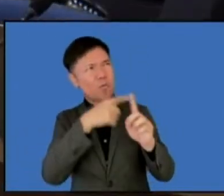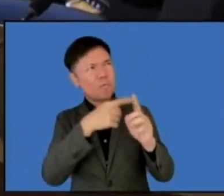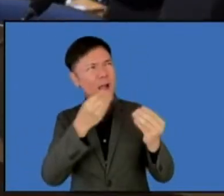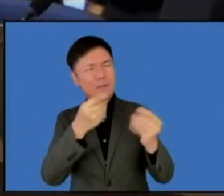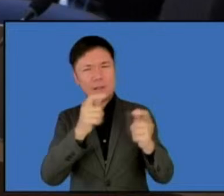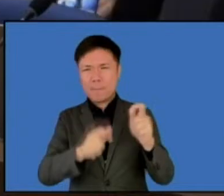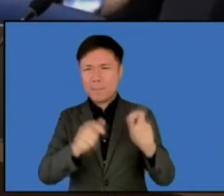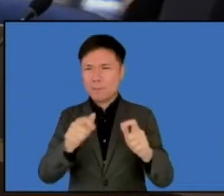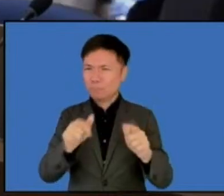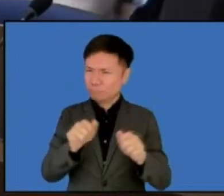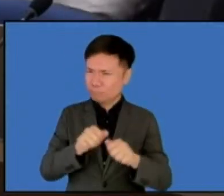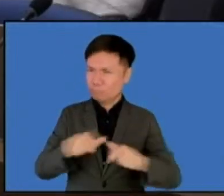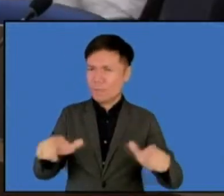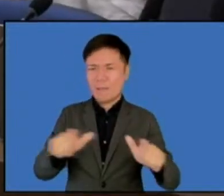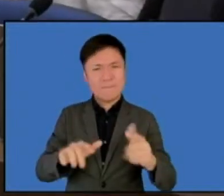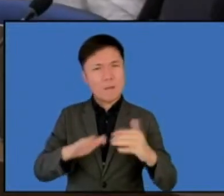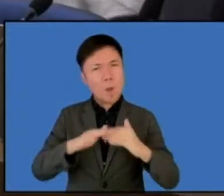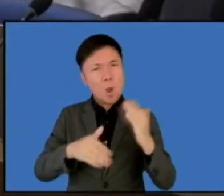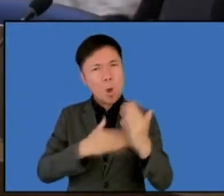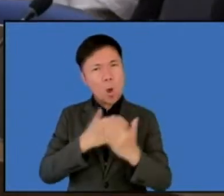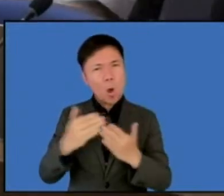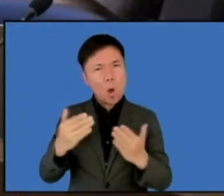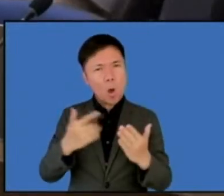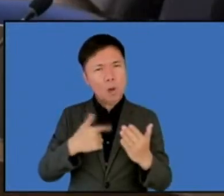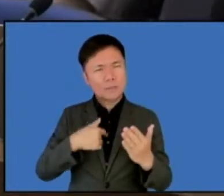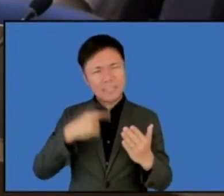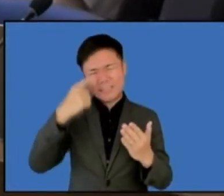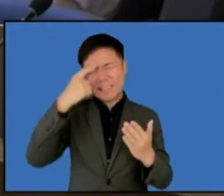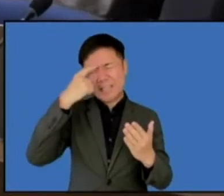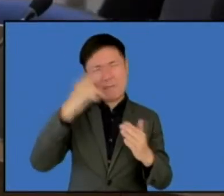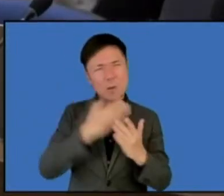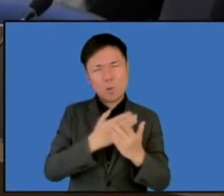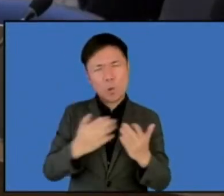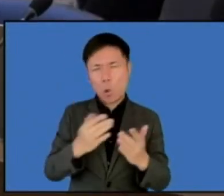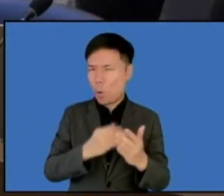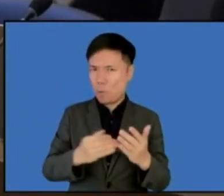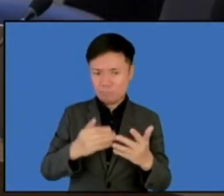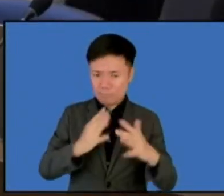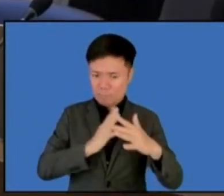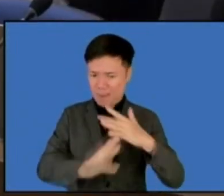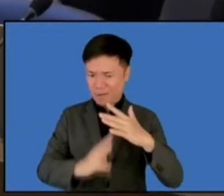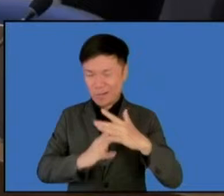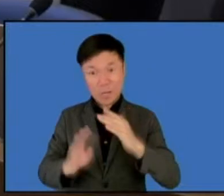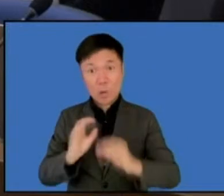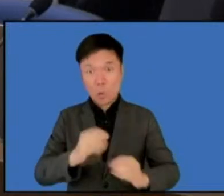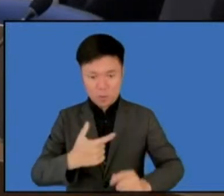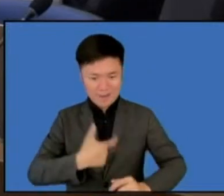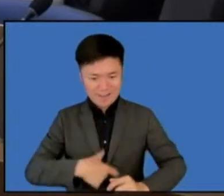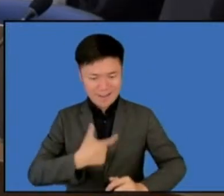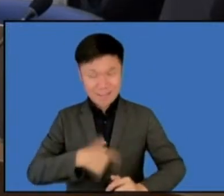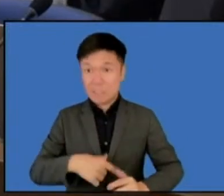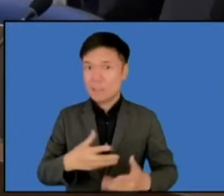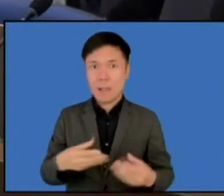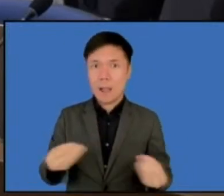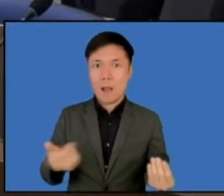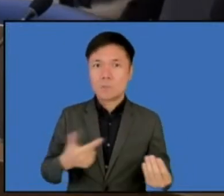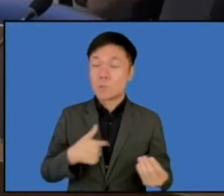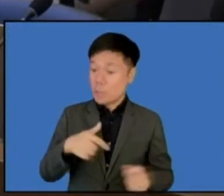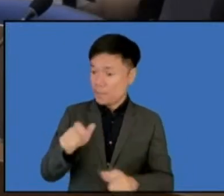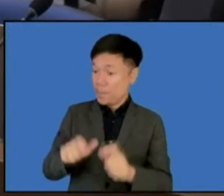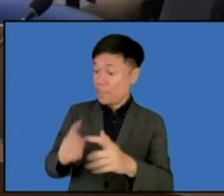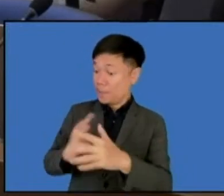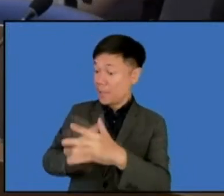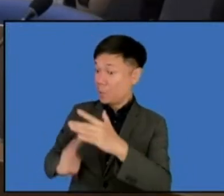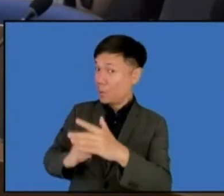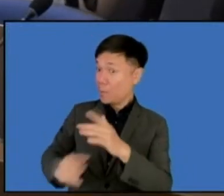neglecting crucial statistics on violence, undocumented migrants, and climate migrants, among others. To truly safeguard migrants, we must